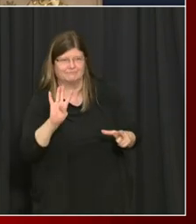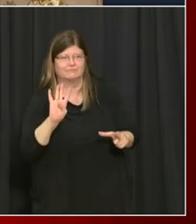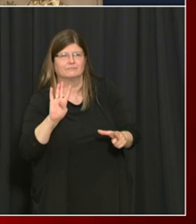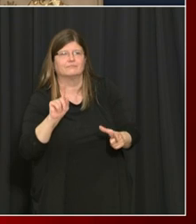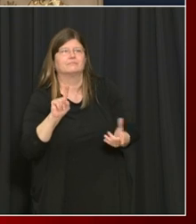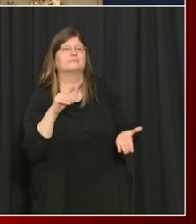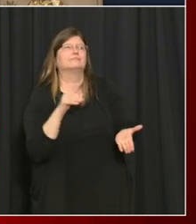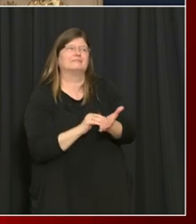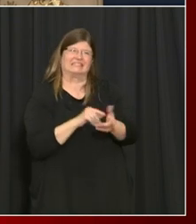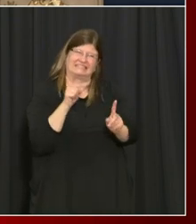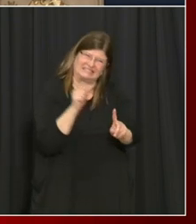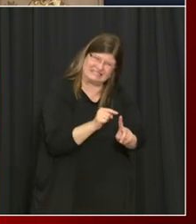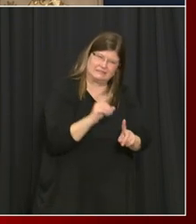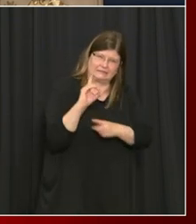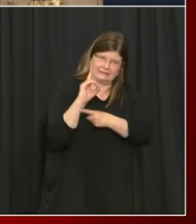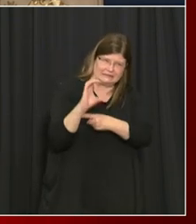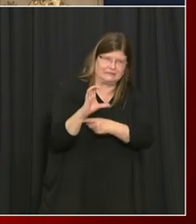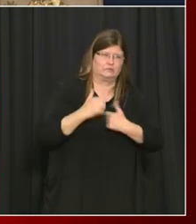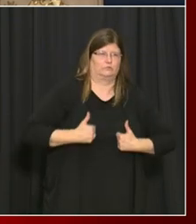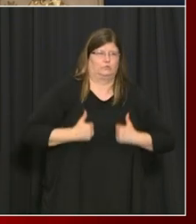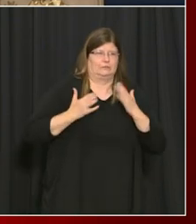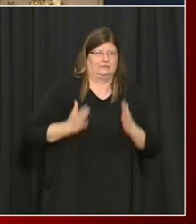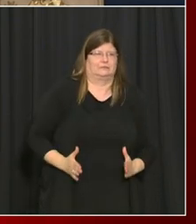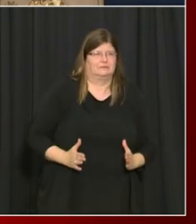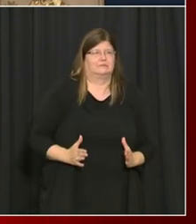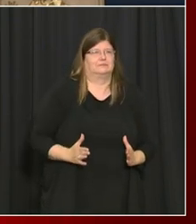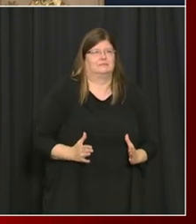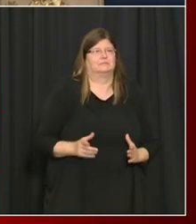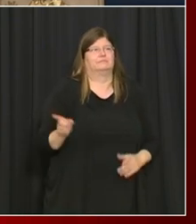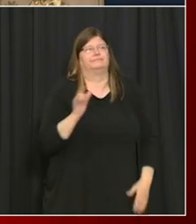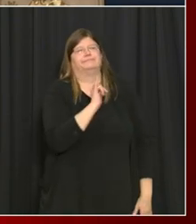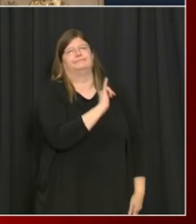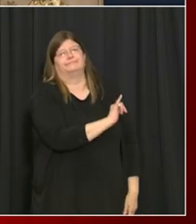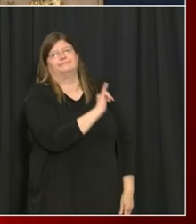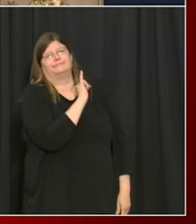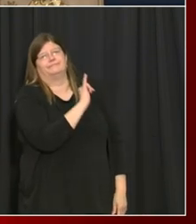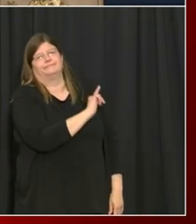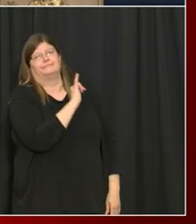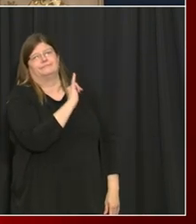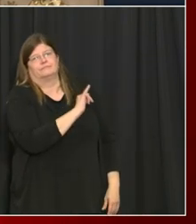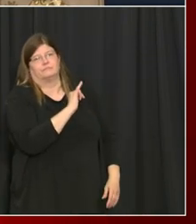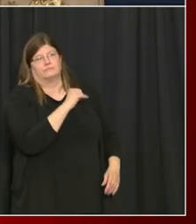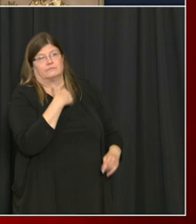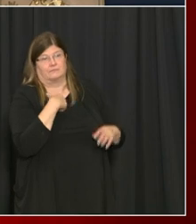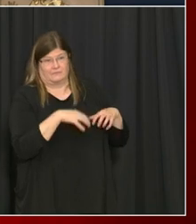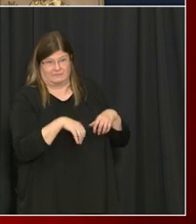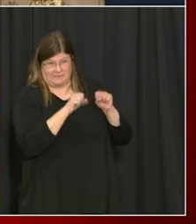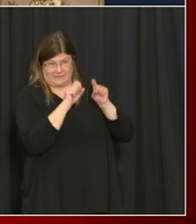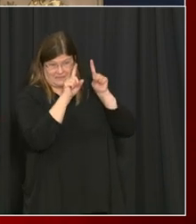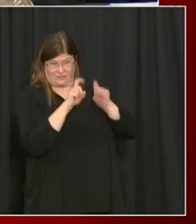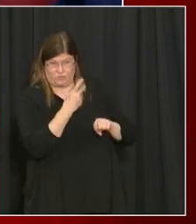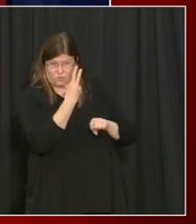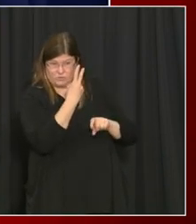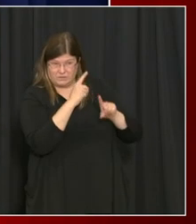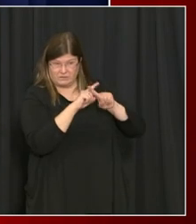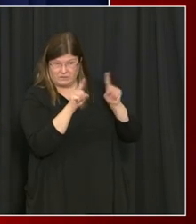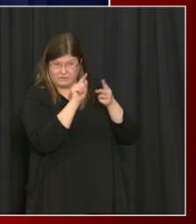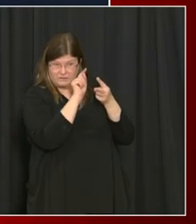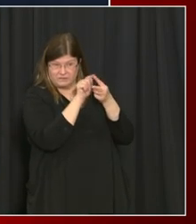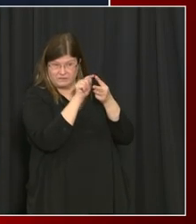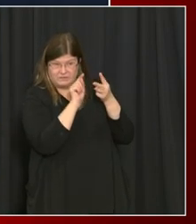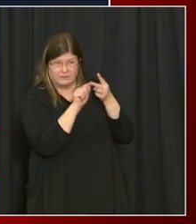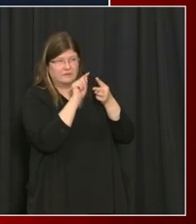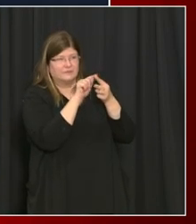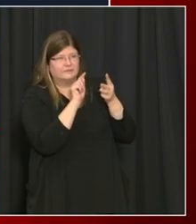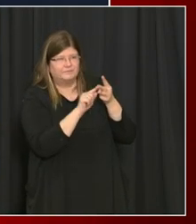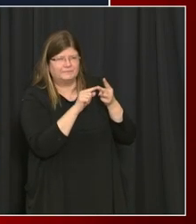you. My capacity question is kind of a two-part question. I know that you mentioned earlier, you